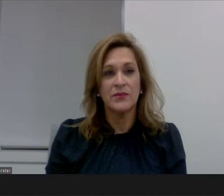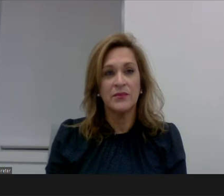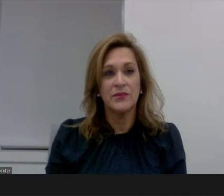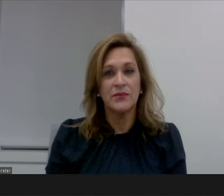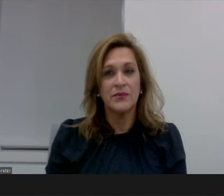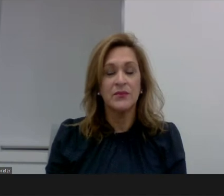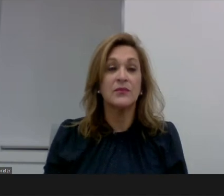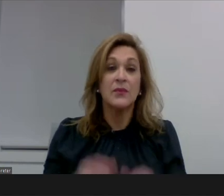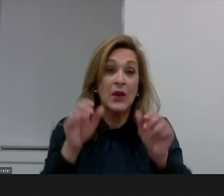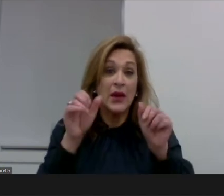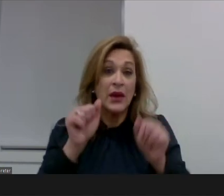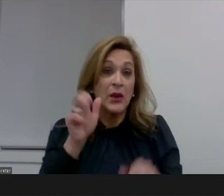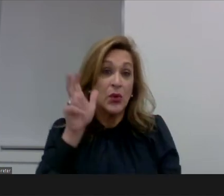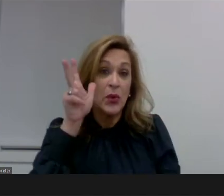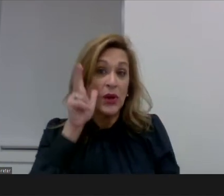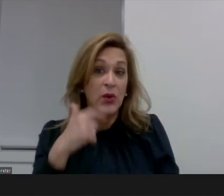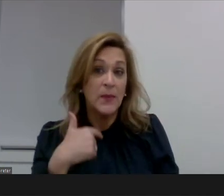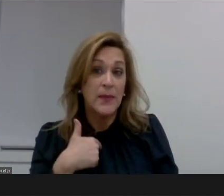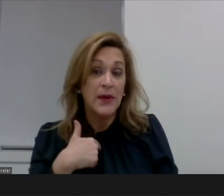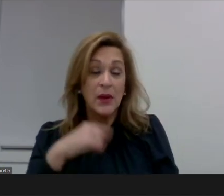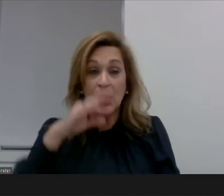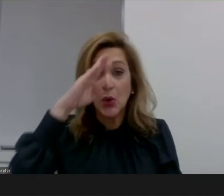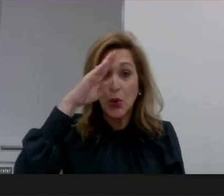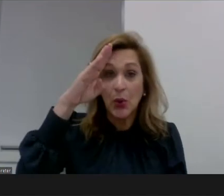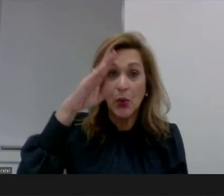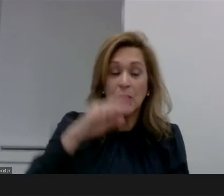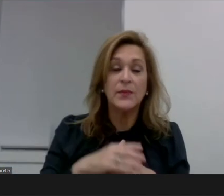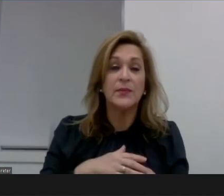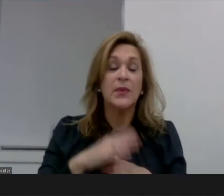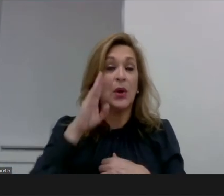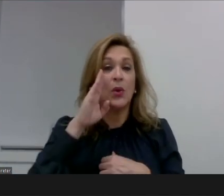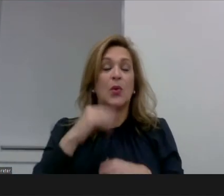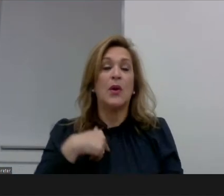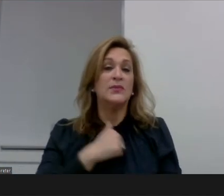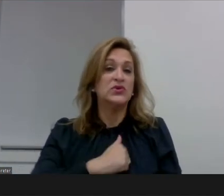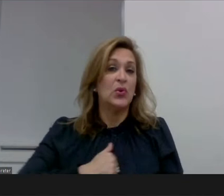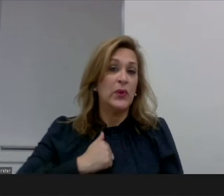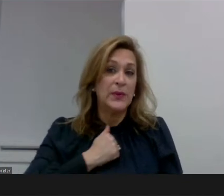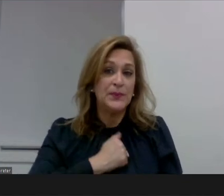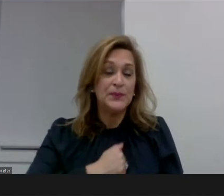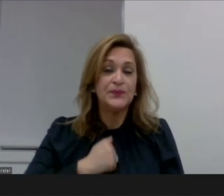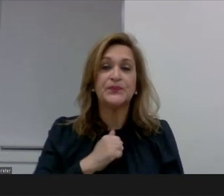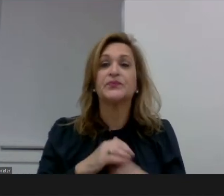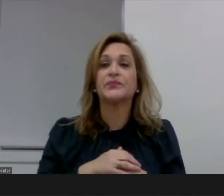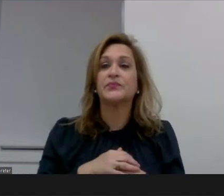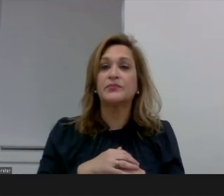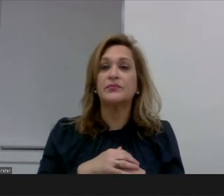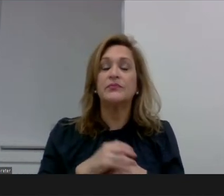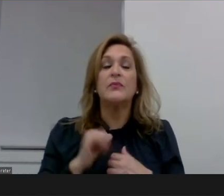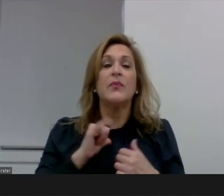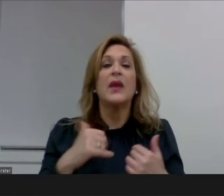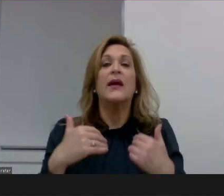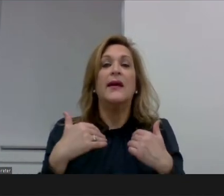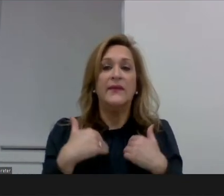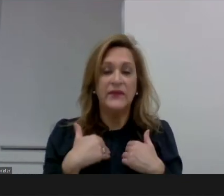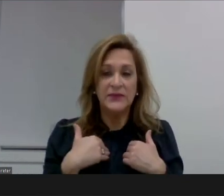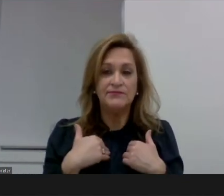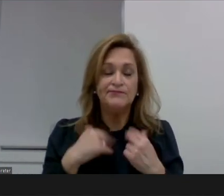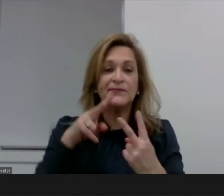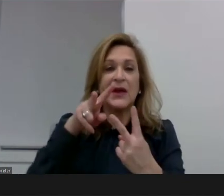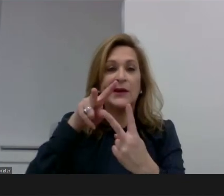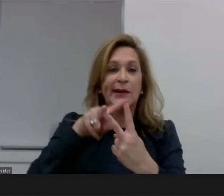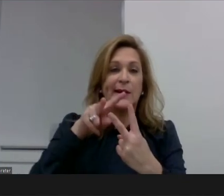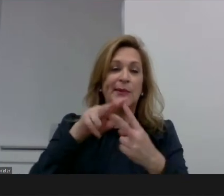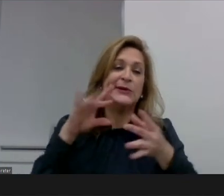Can you hear me? Hello? Yes. Hi, I'm sorry. I have a couple of comments to